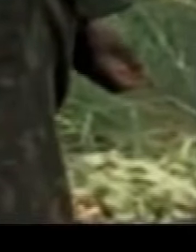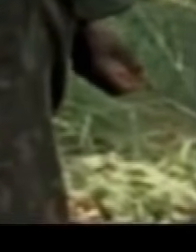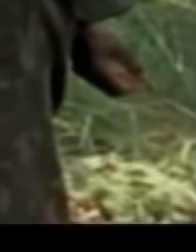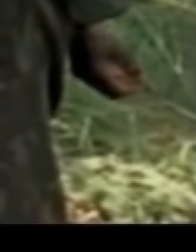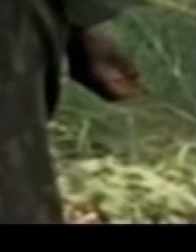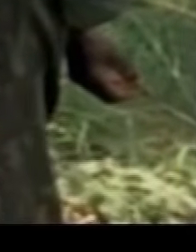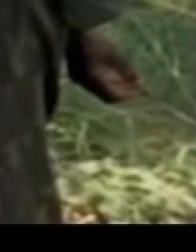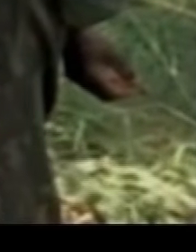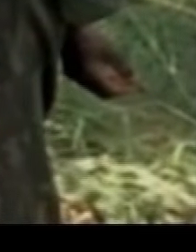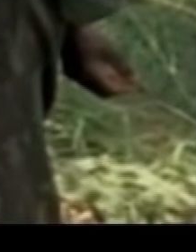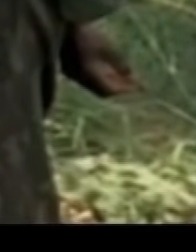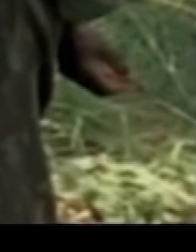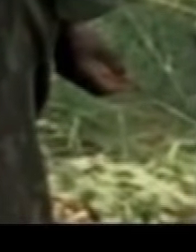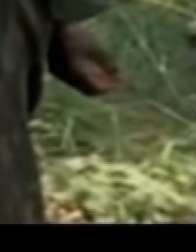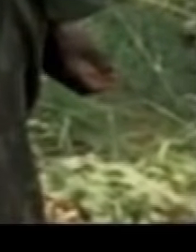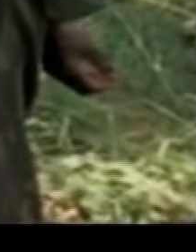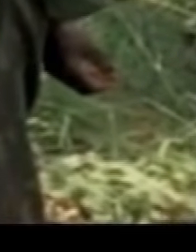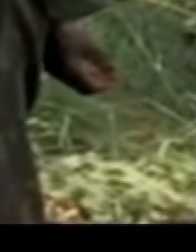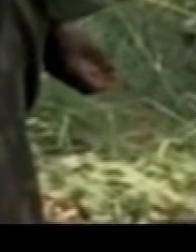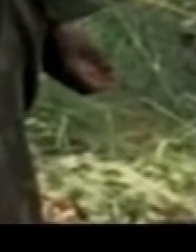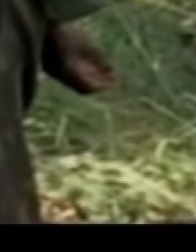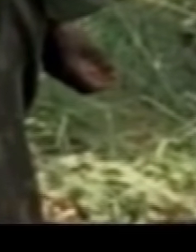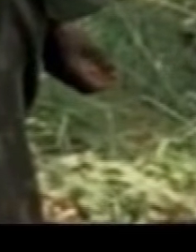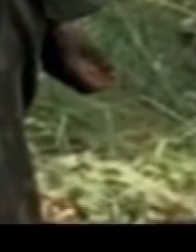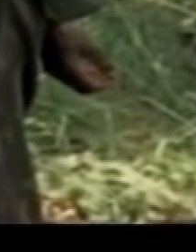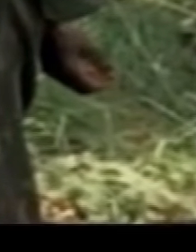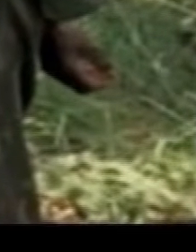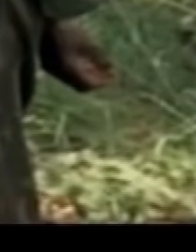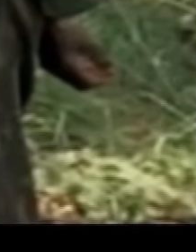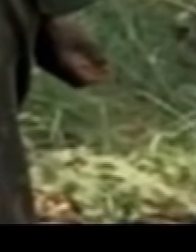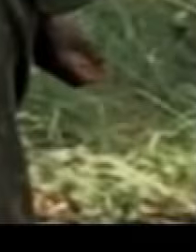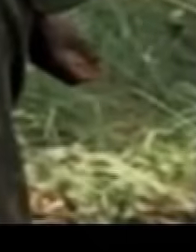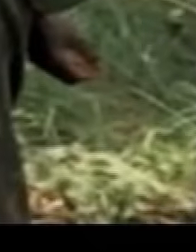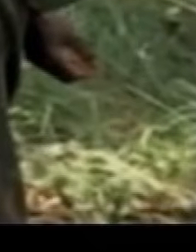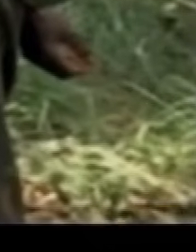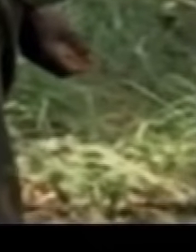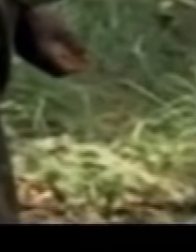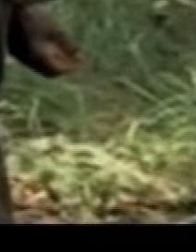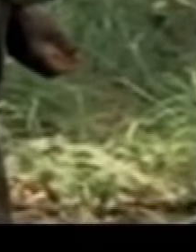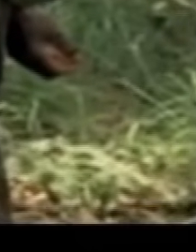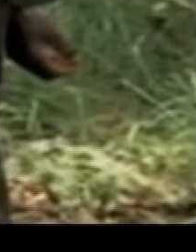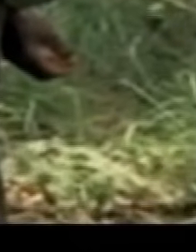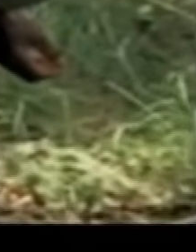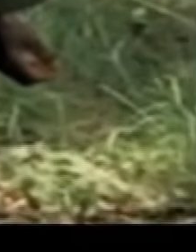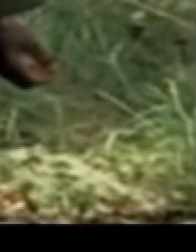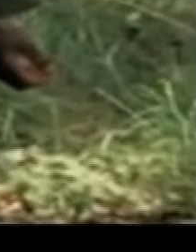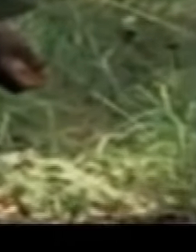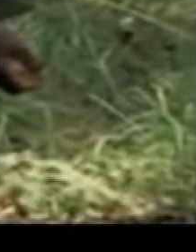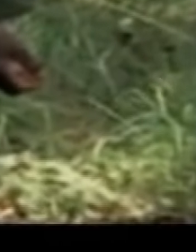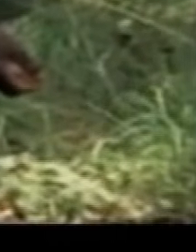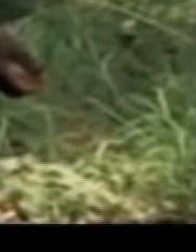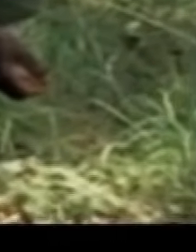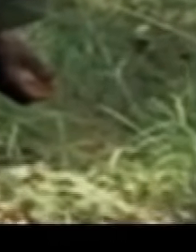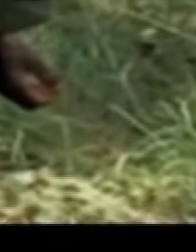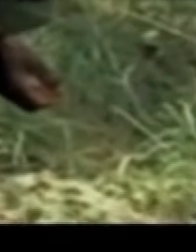and brave military operations you have been carrying out,